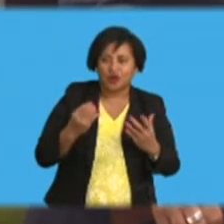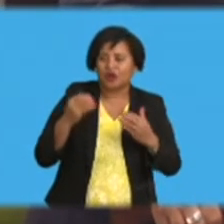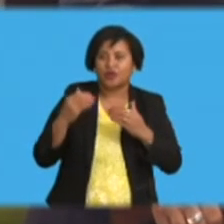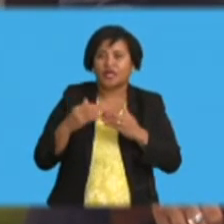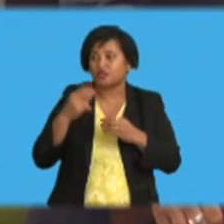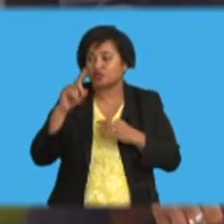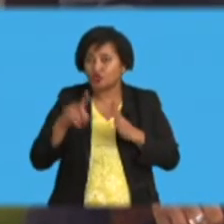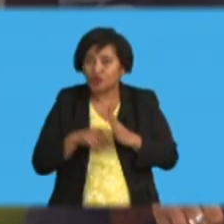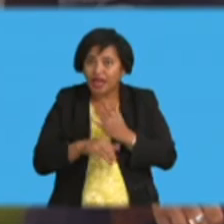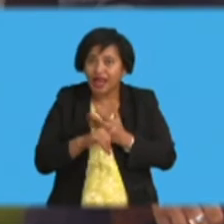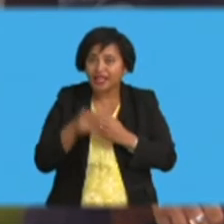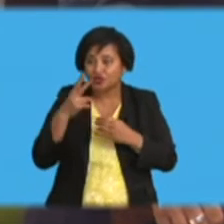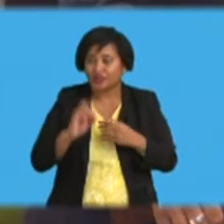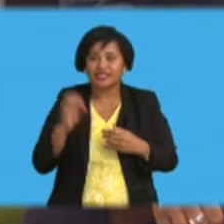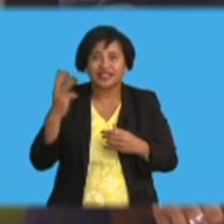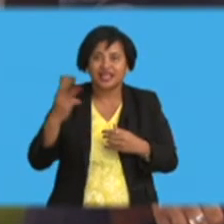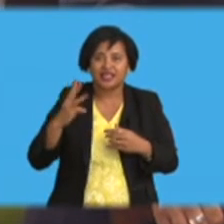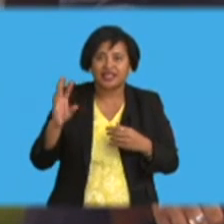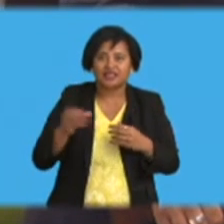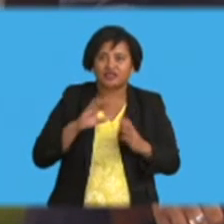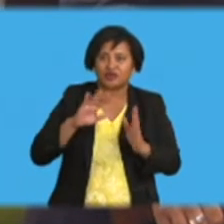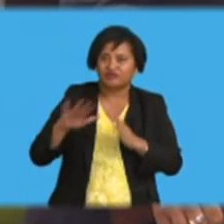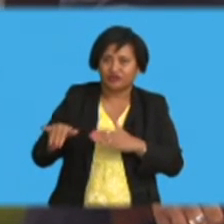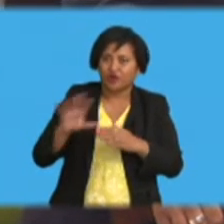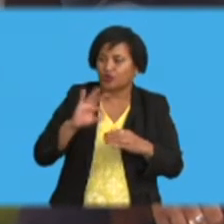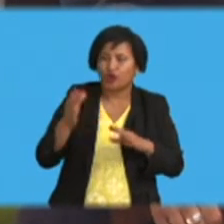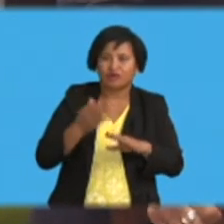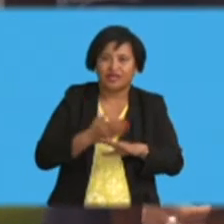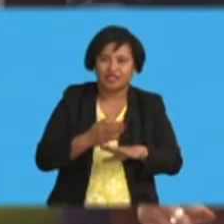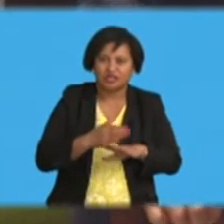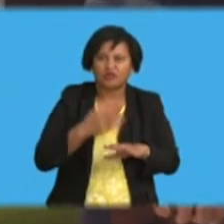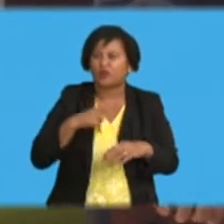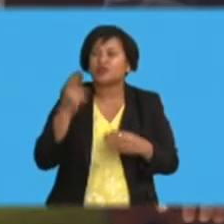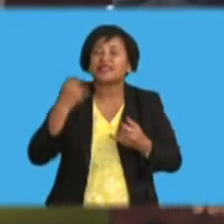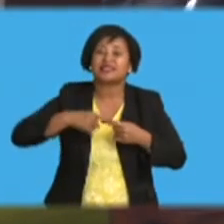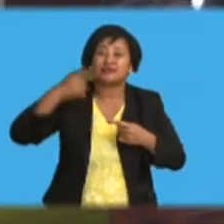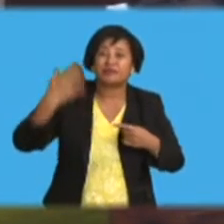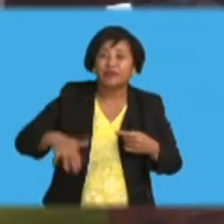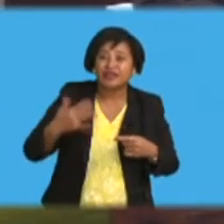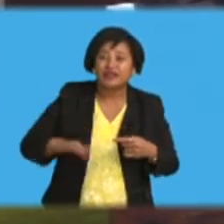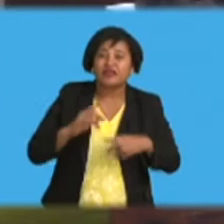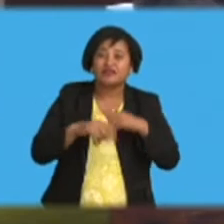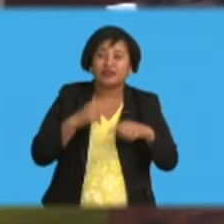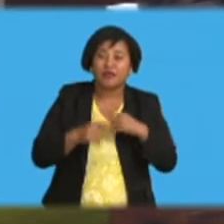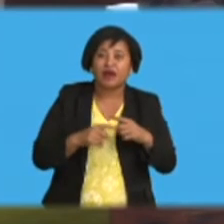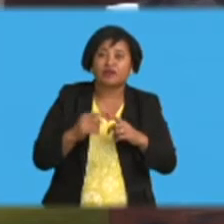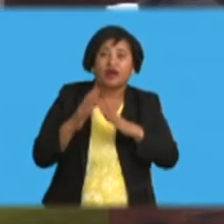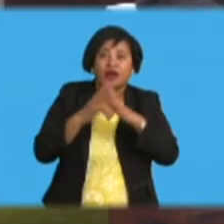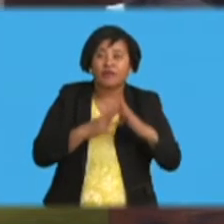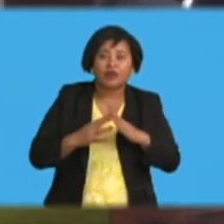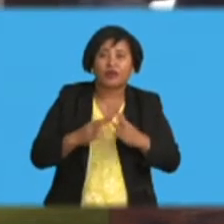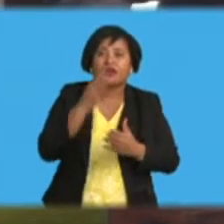November 2013. The Boeing 767 aircraft was costing Air Pacific over US $500,000